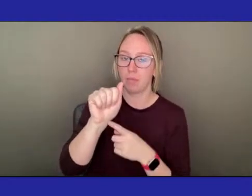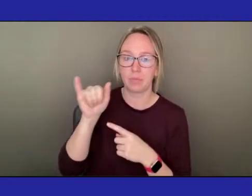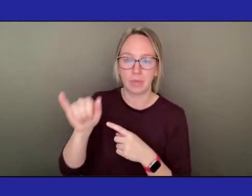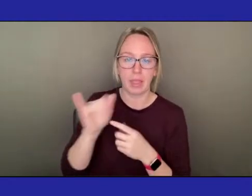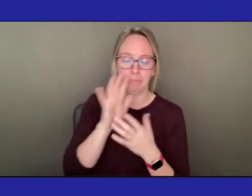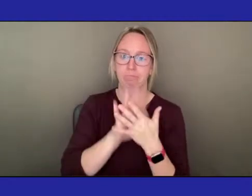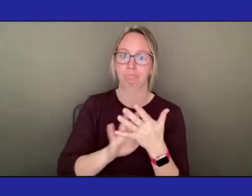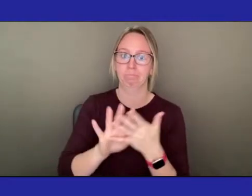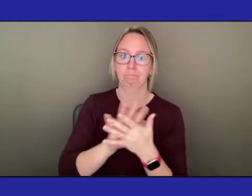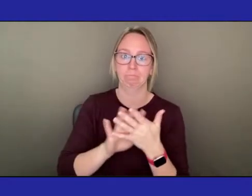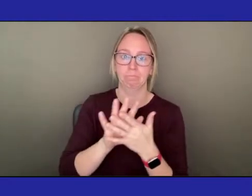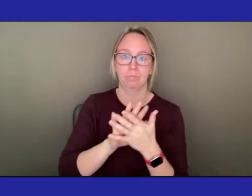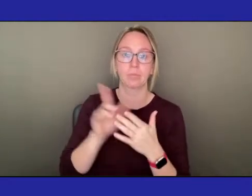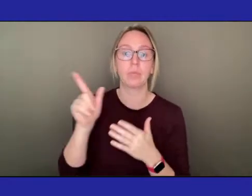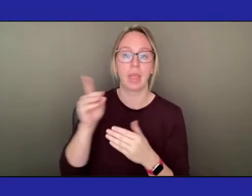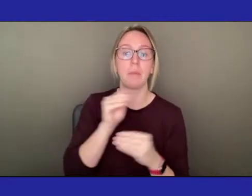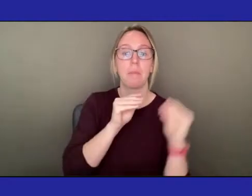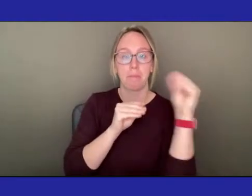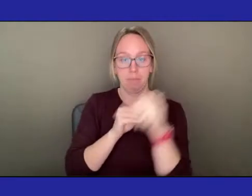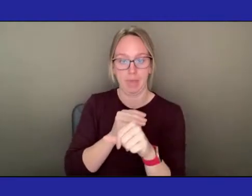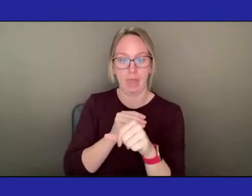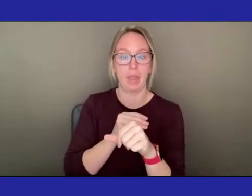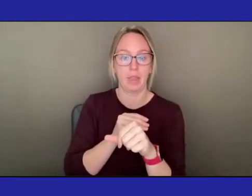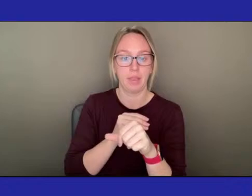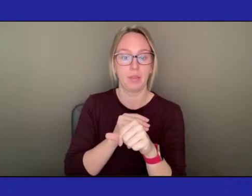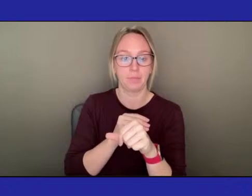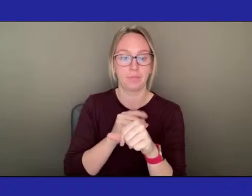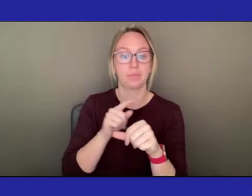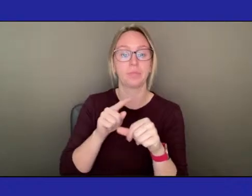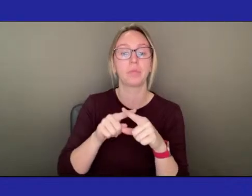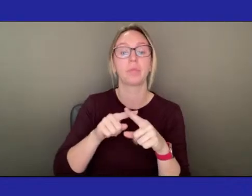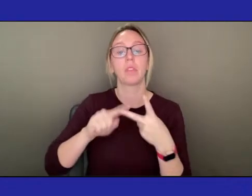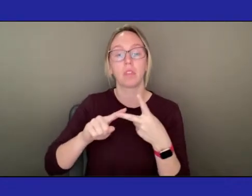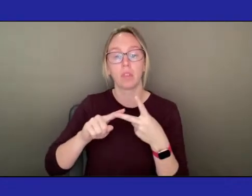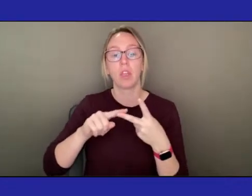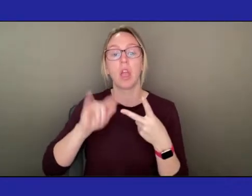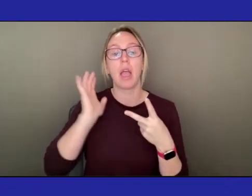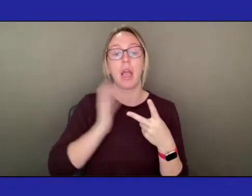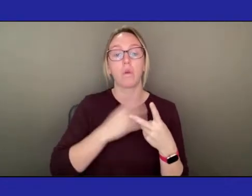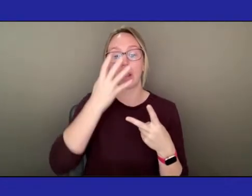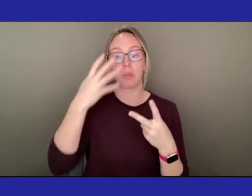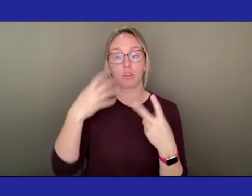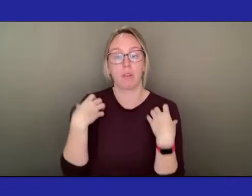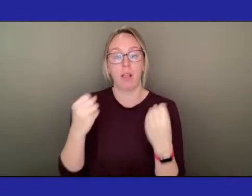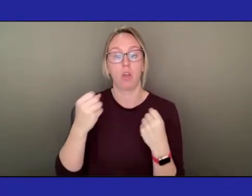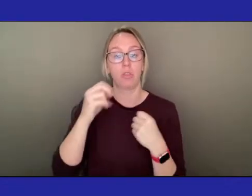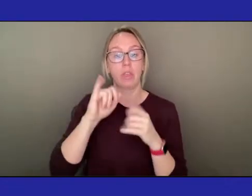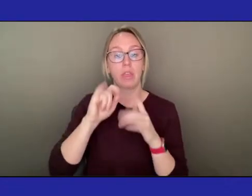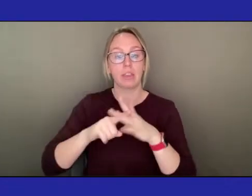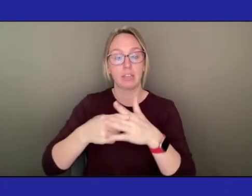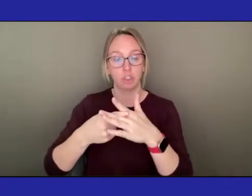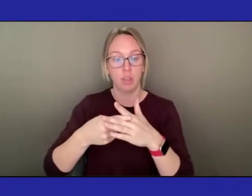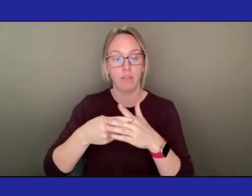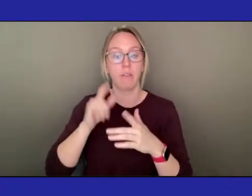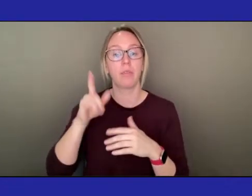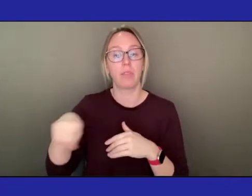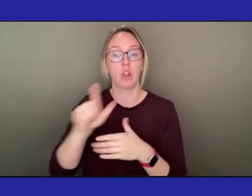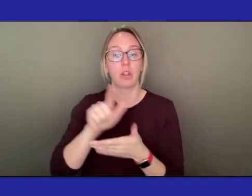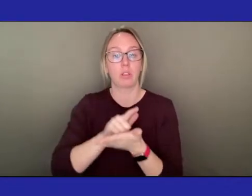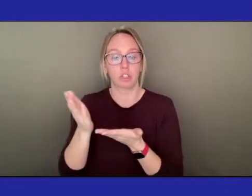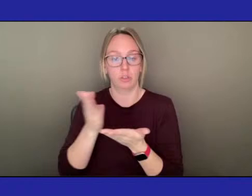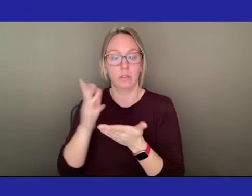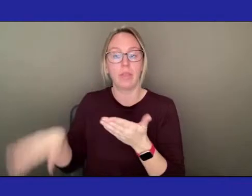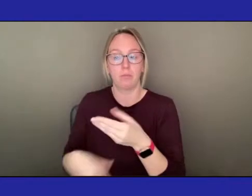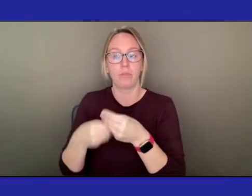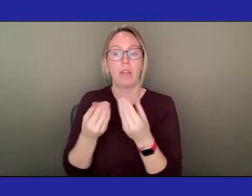also provides funding for an additional 4 Health and Hospitals locations for the Immigrant Health Initiative legal services. So